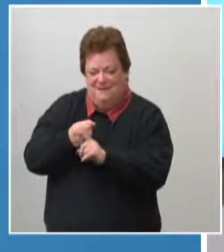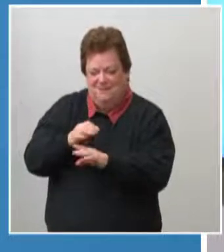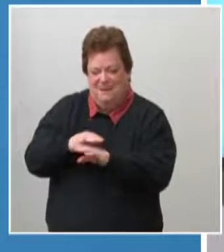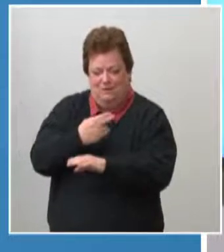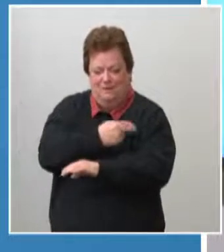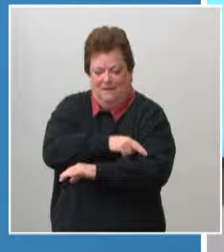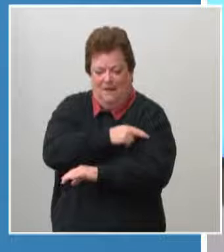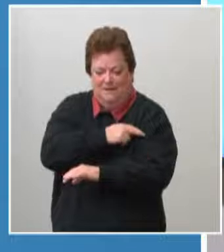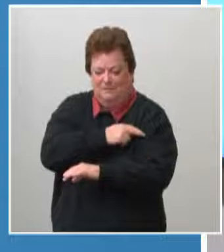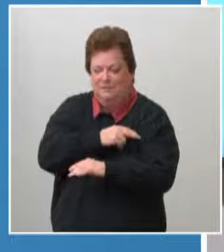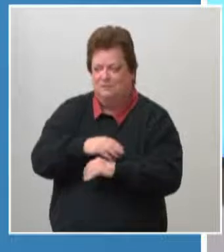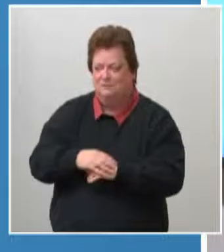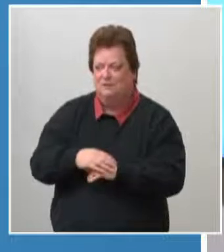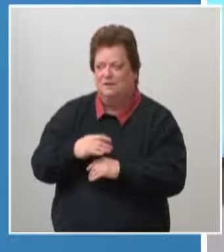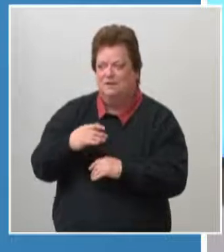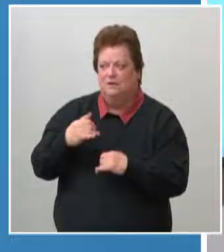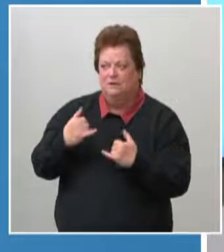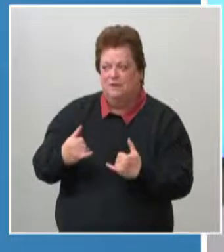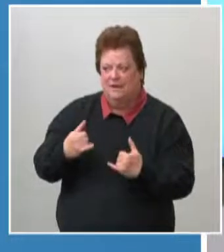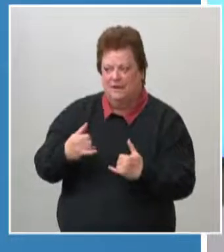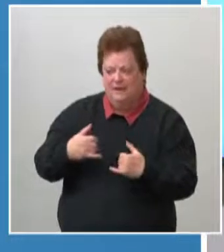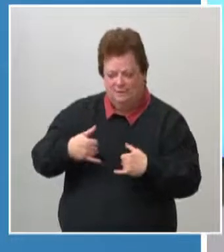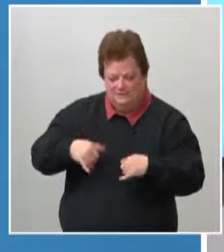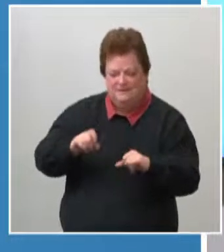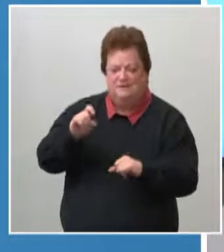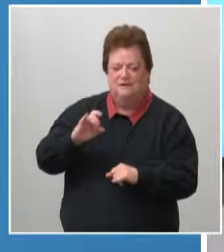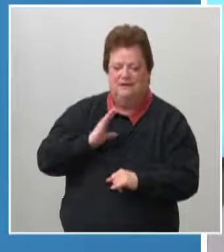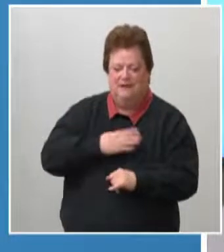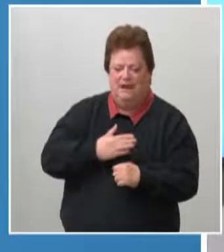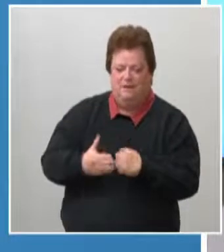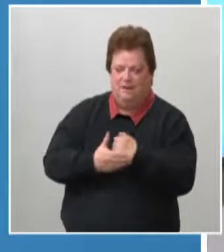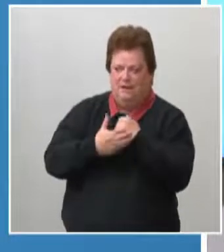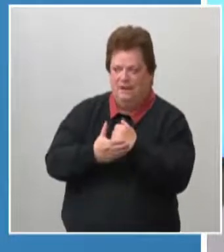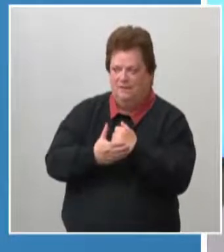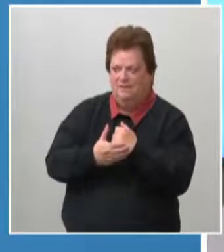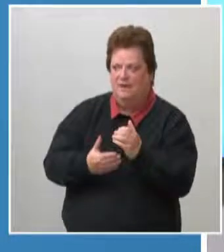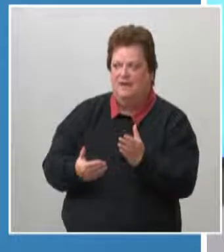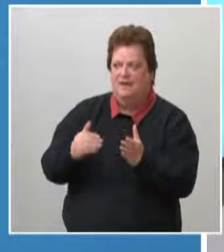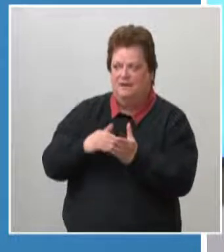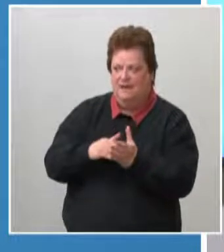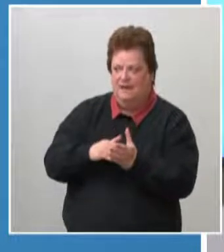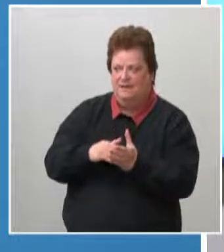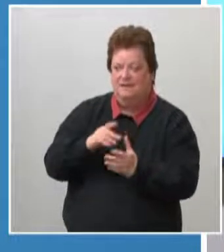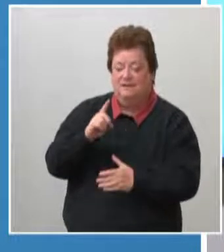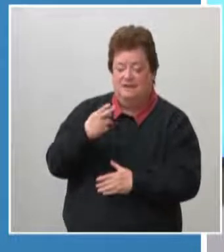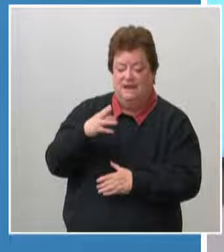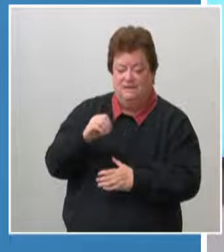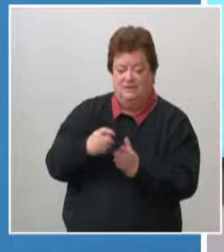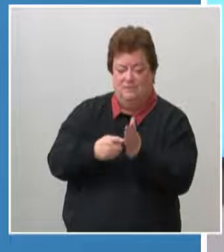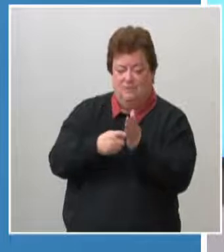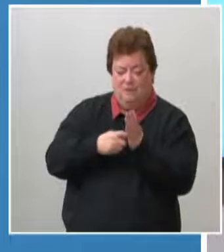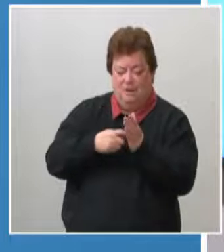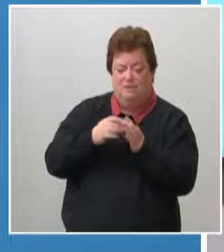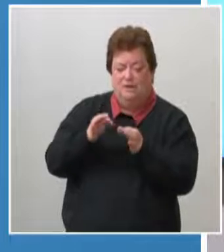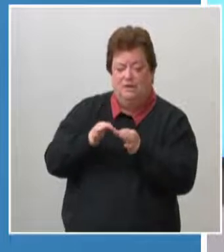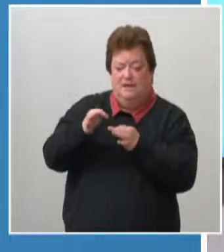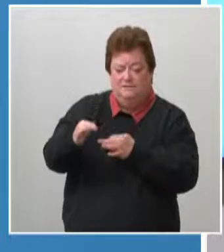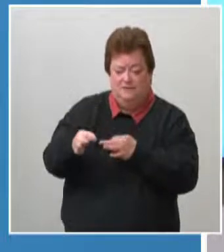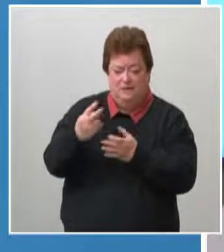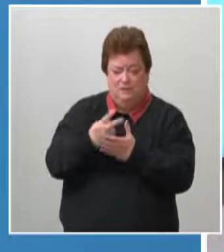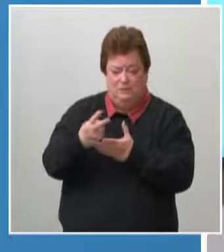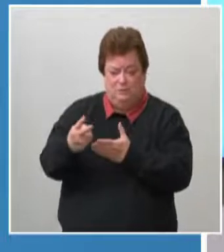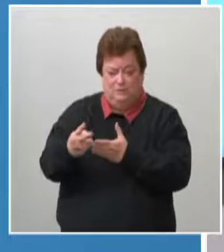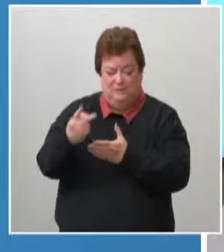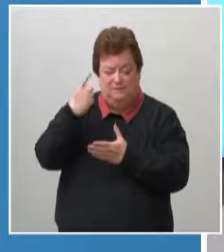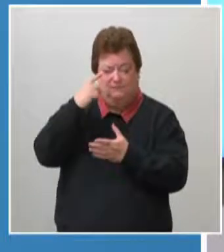Right now, they still really need our help. Again, we'll be extending the DHM for 2 more weeks.